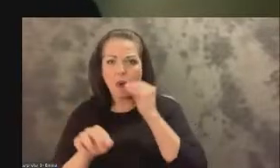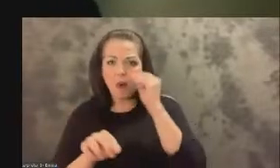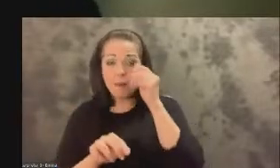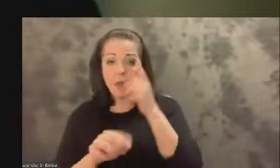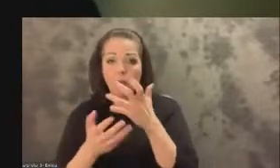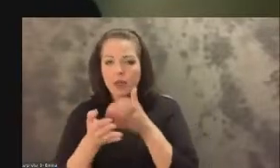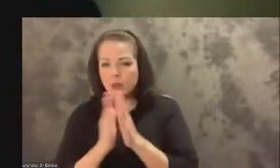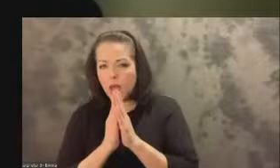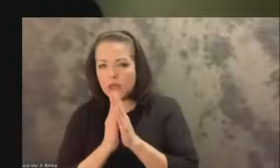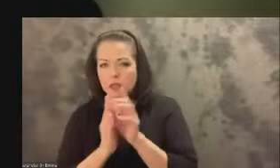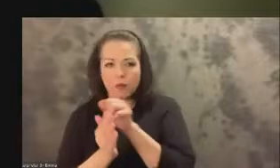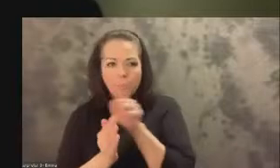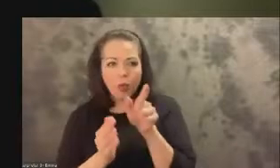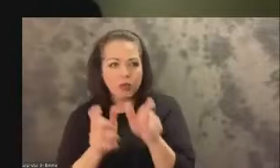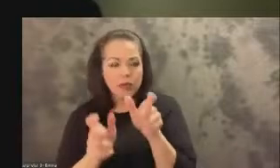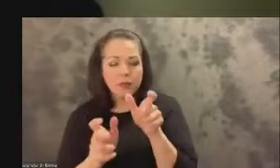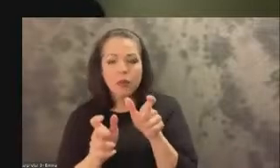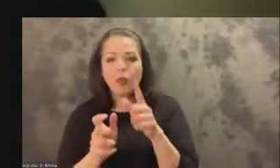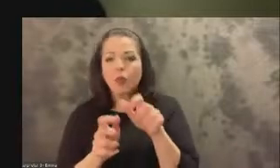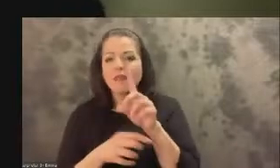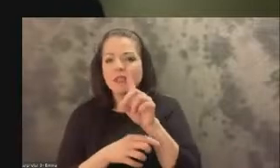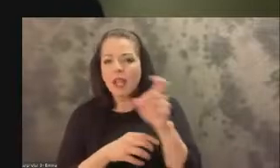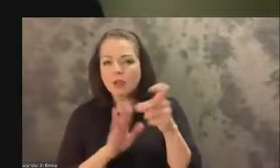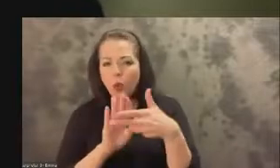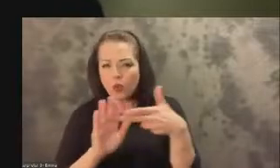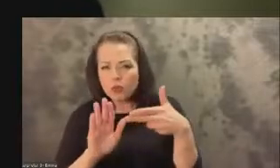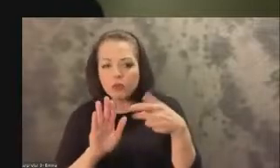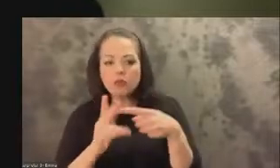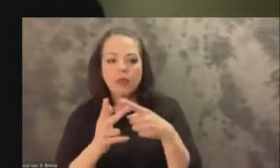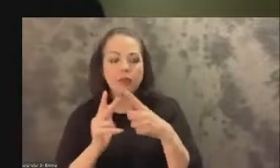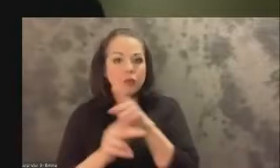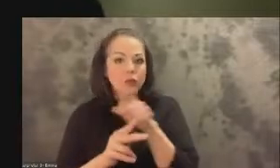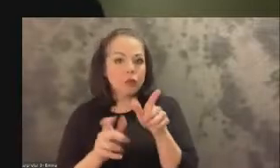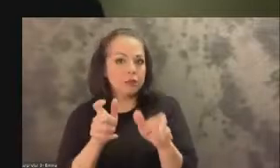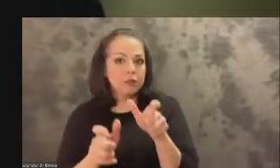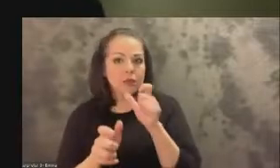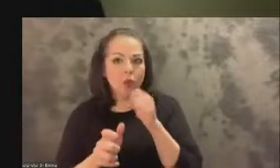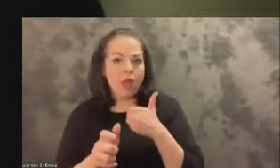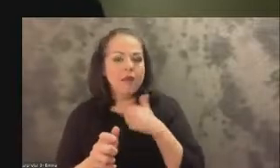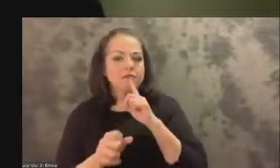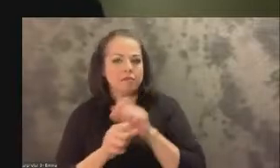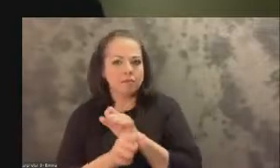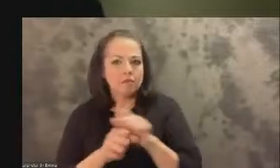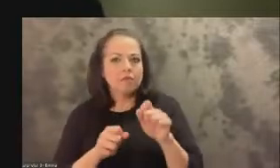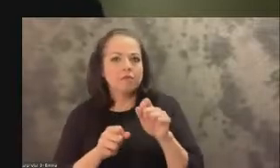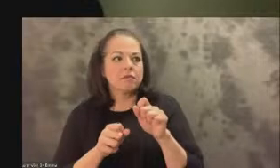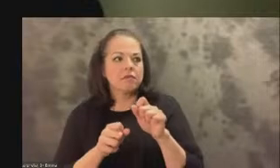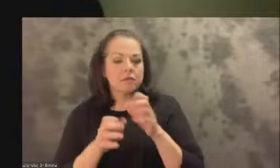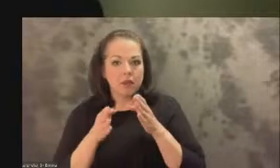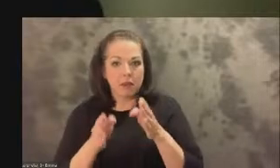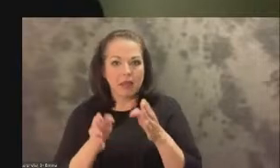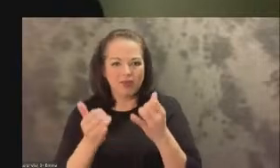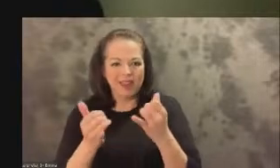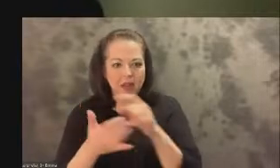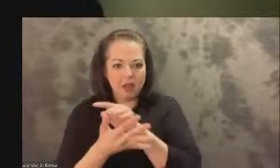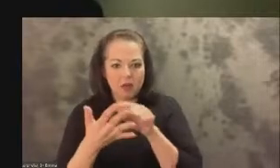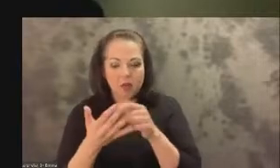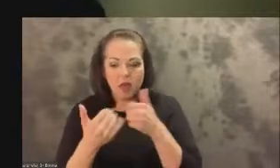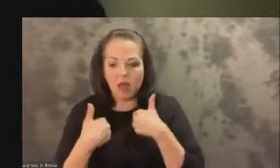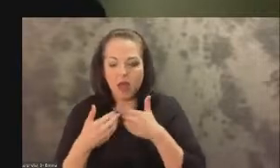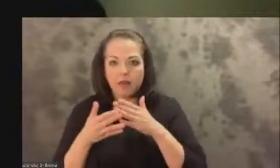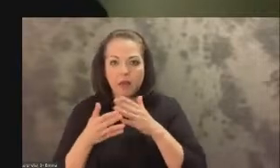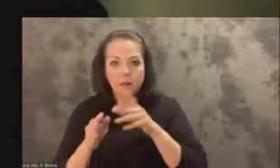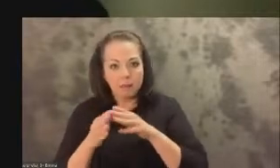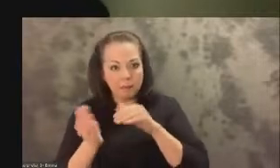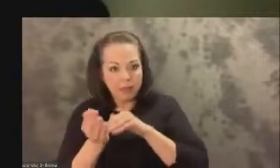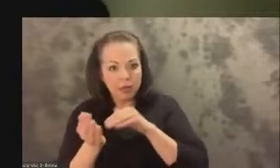for the people who were never diagnosed and the people who don't have any legitimate path right now to have a medical professional say,